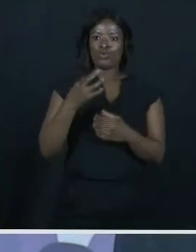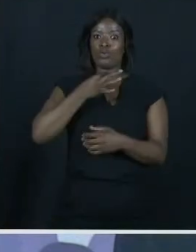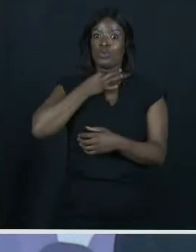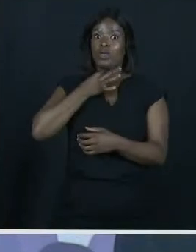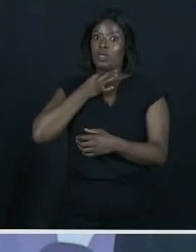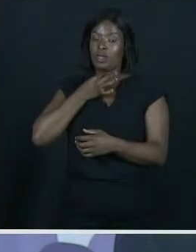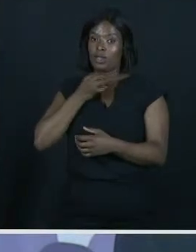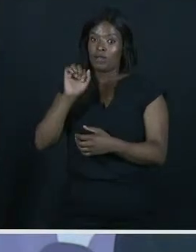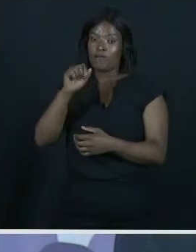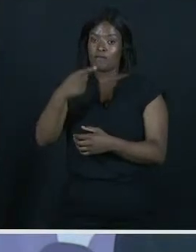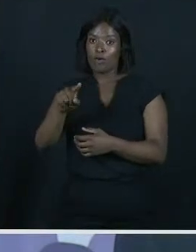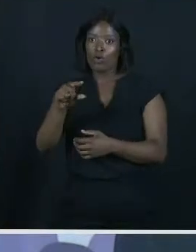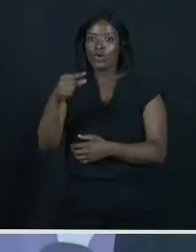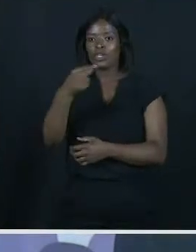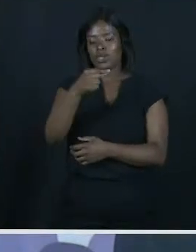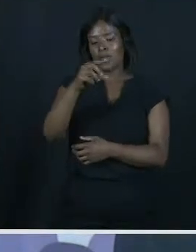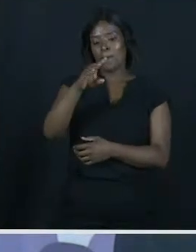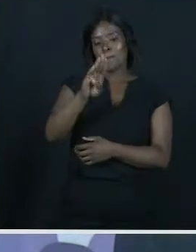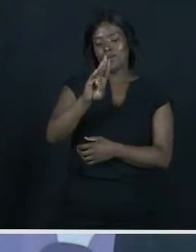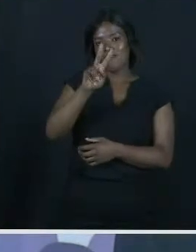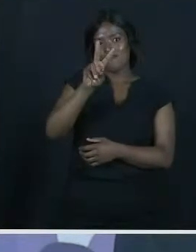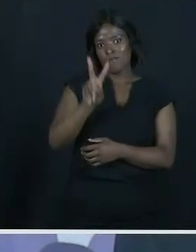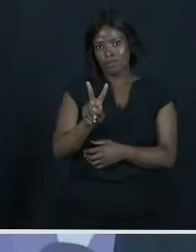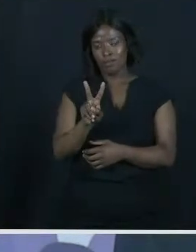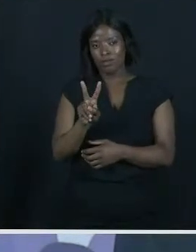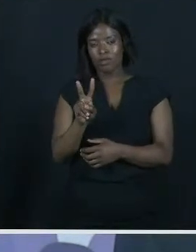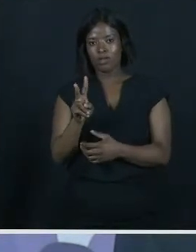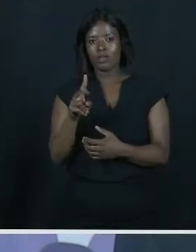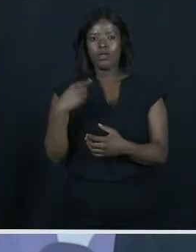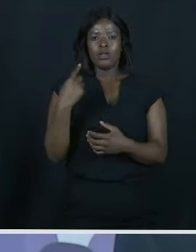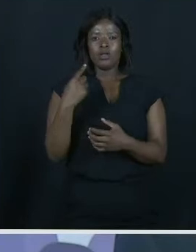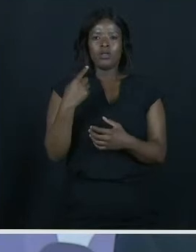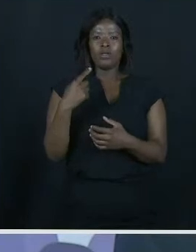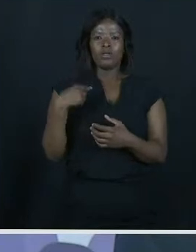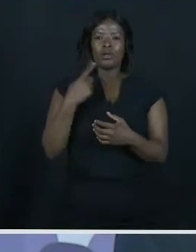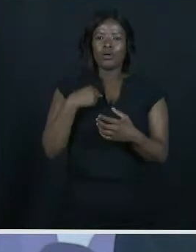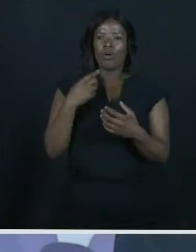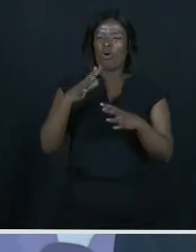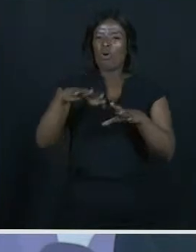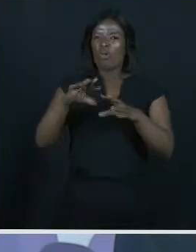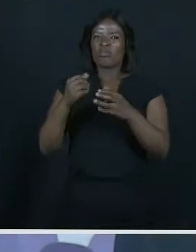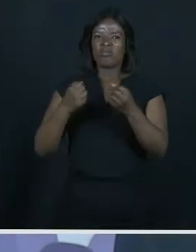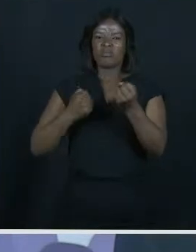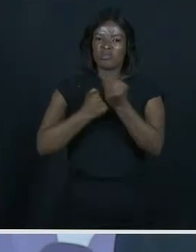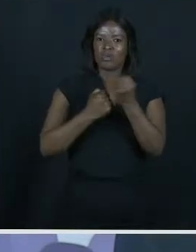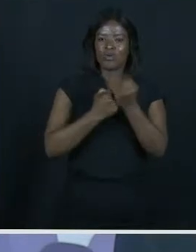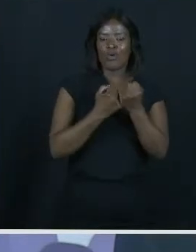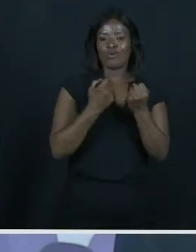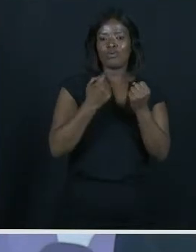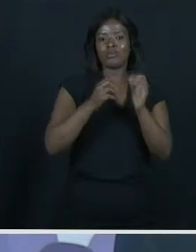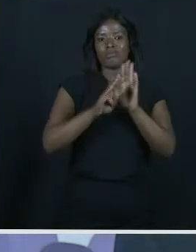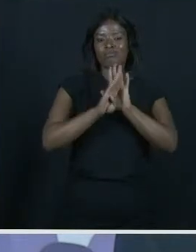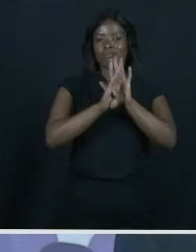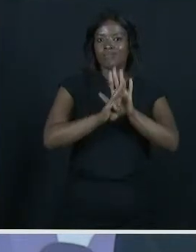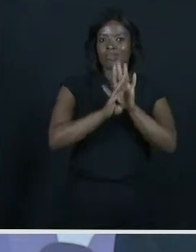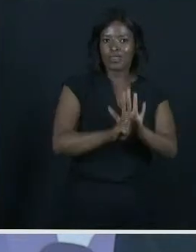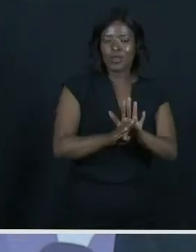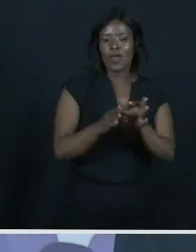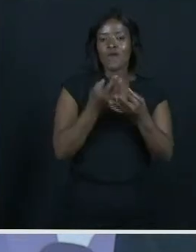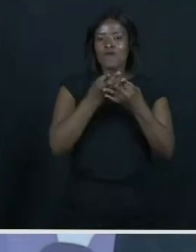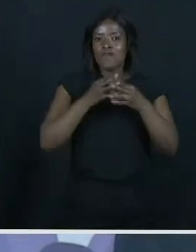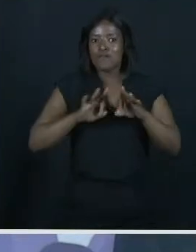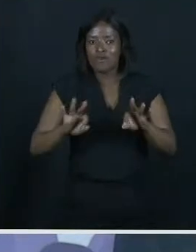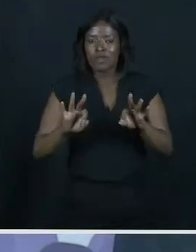support to the GBVF Fund, or the EU support to gender-based violence-free zones,